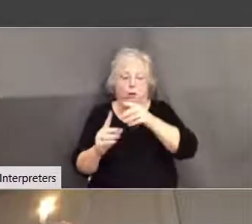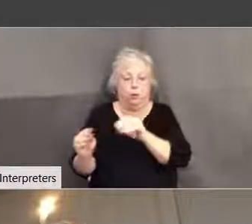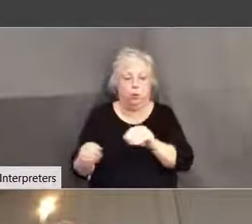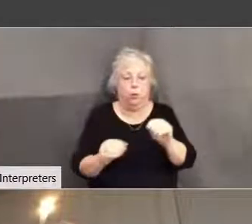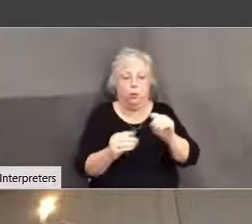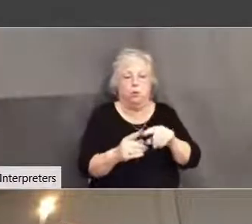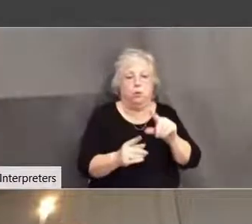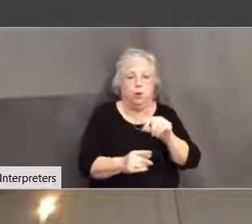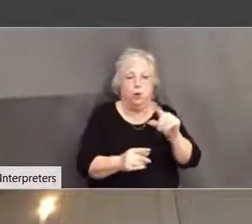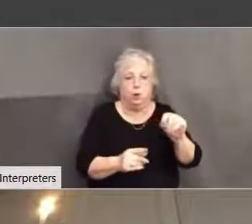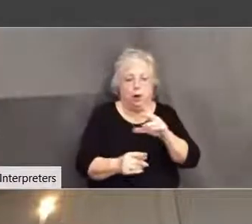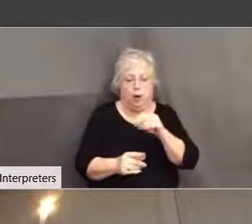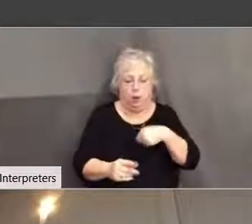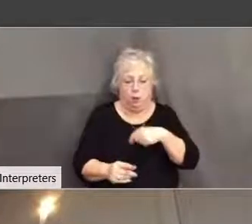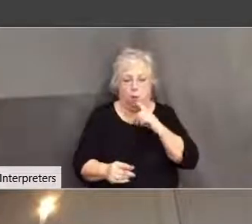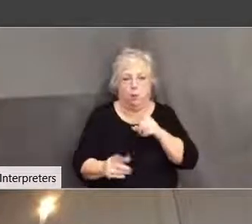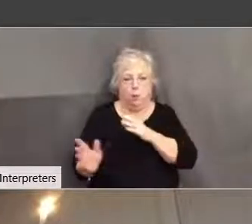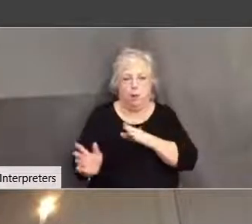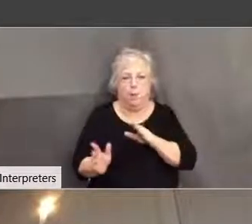preparing for